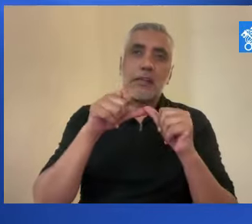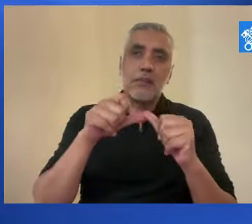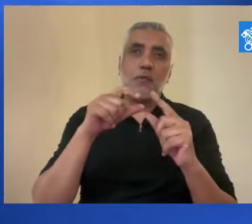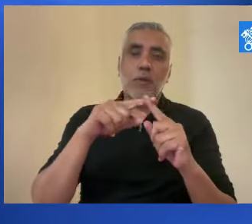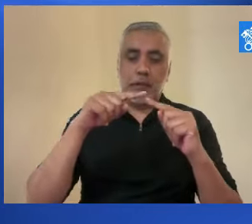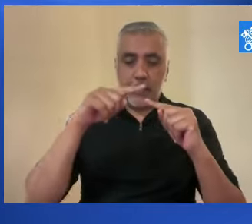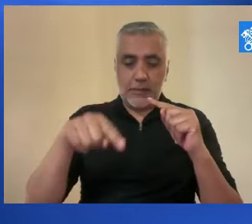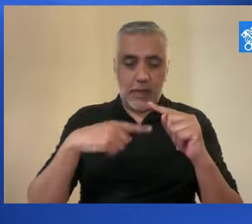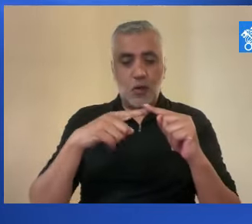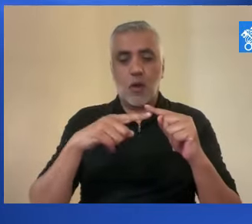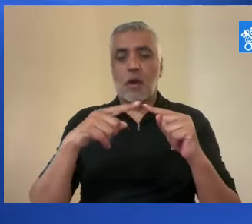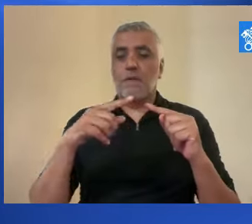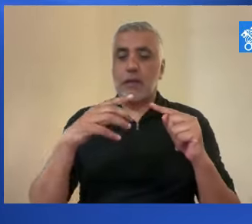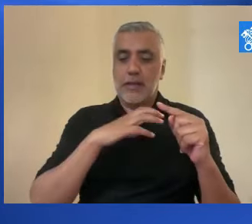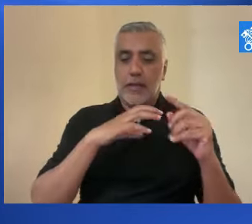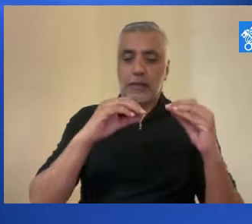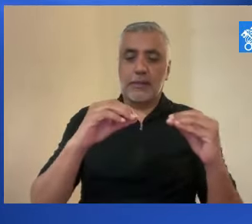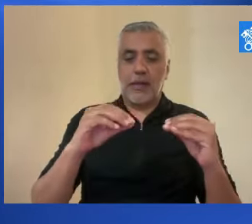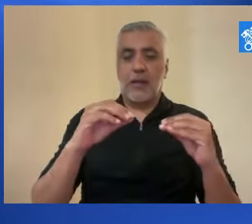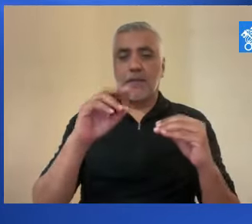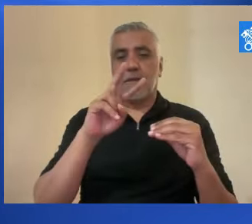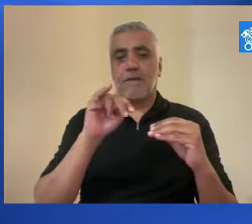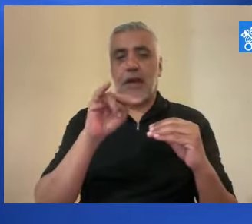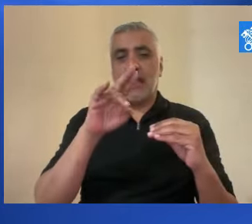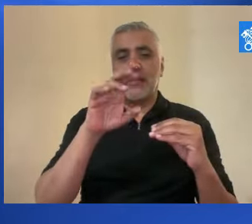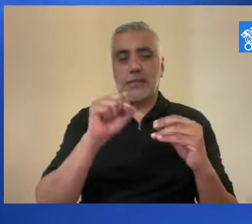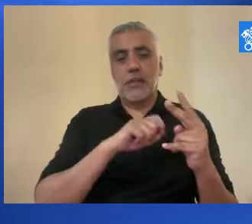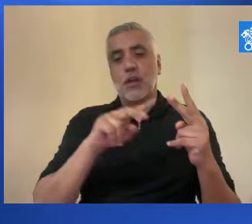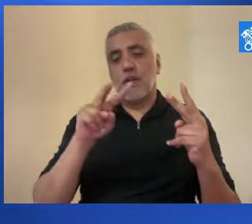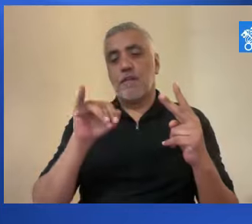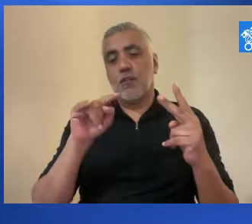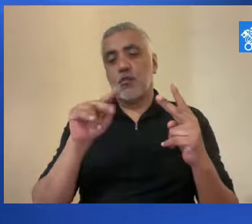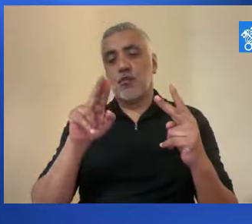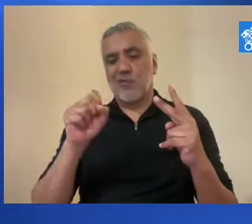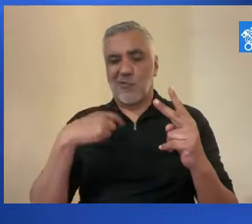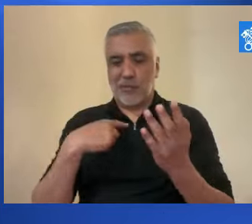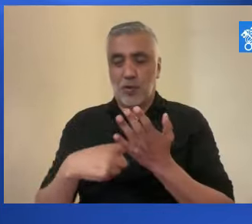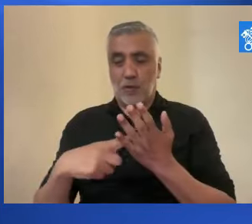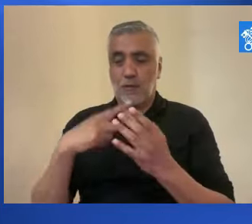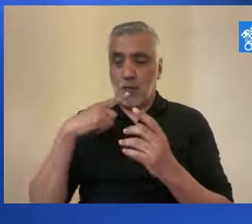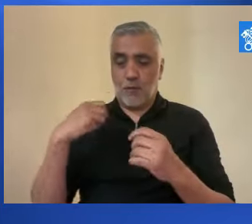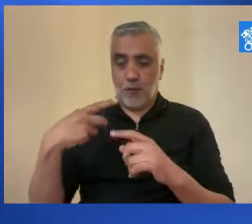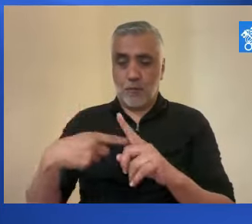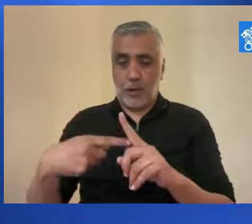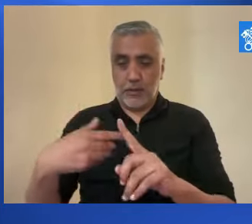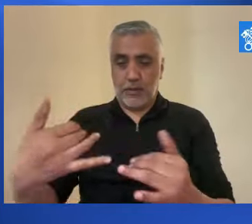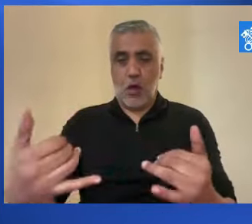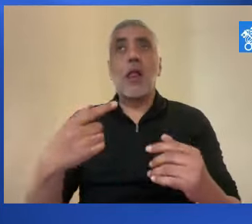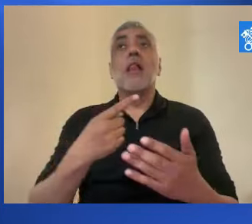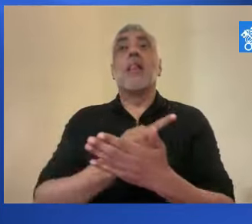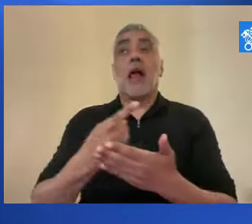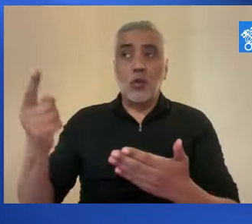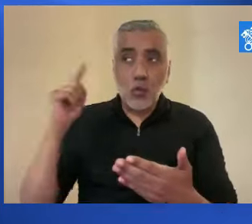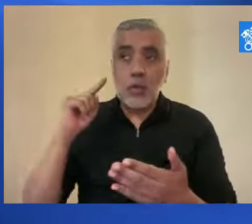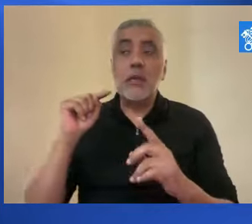been going on for a few months now. And last week he reflected, so I said that this week he'd be reflecting on humility. Last